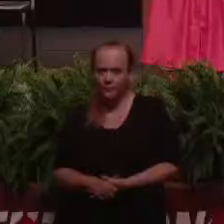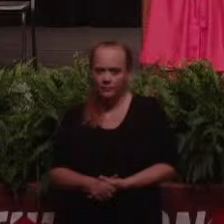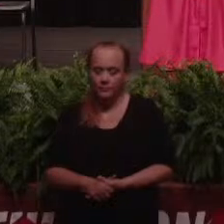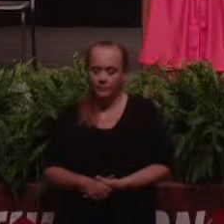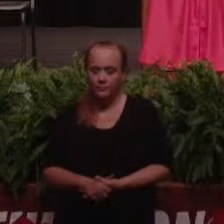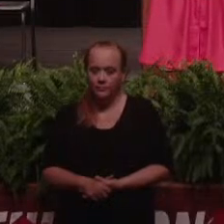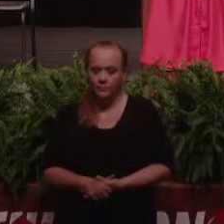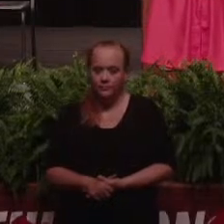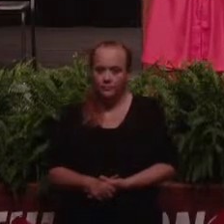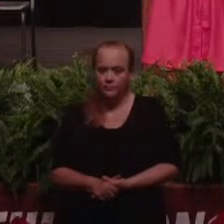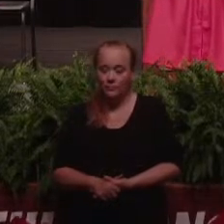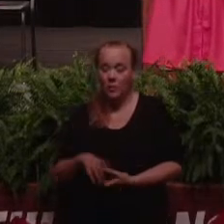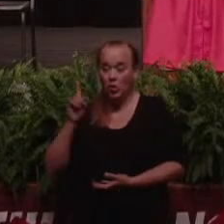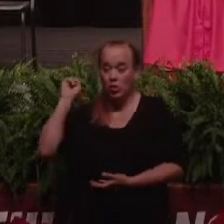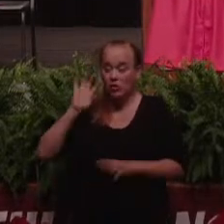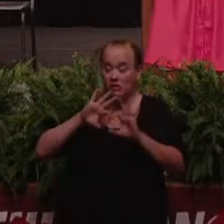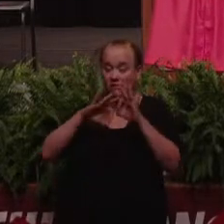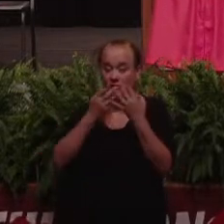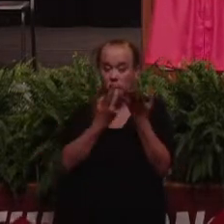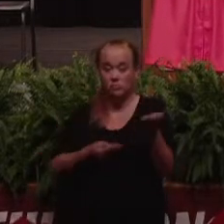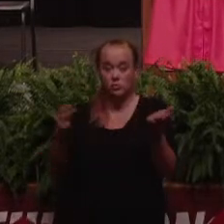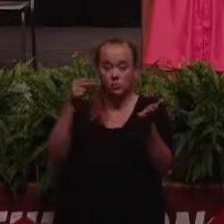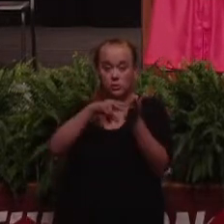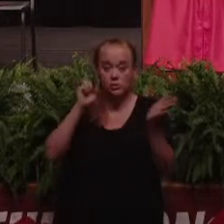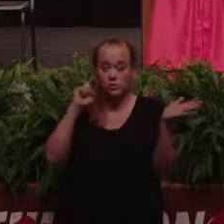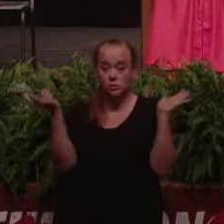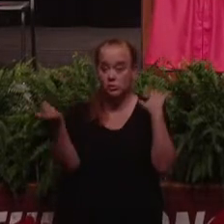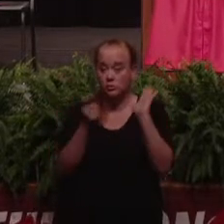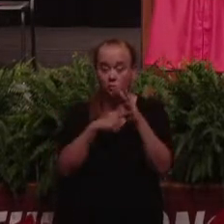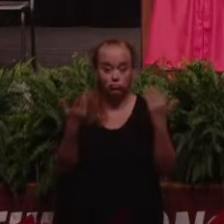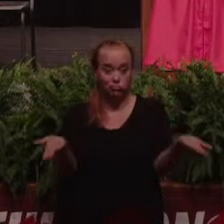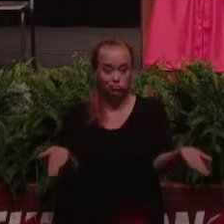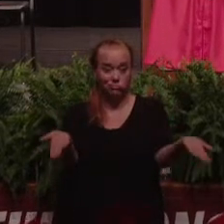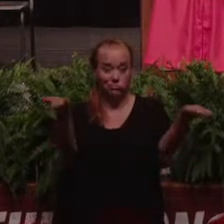Would Stacy's family please stand to be recognized?